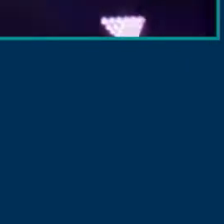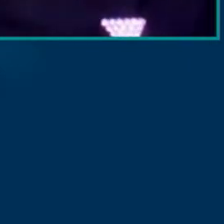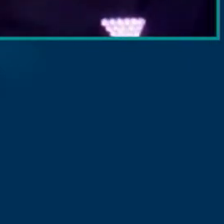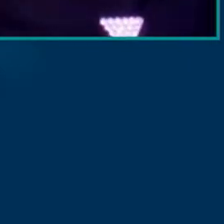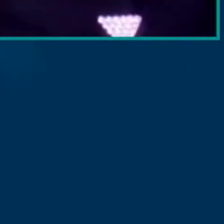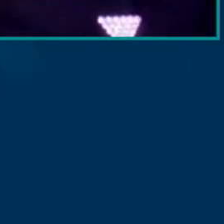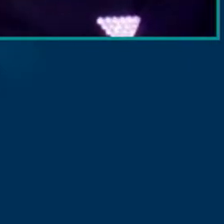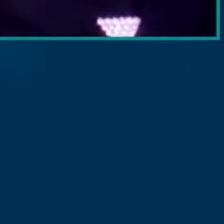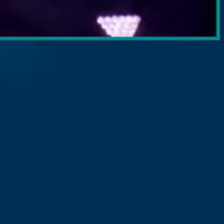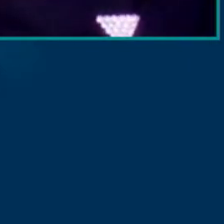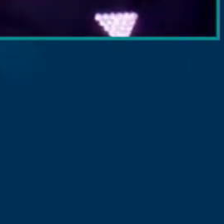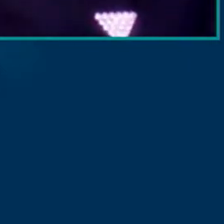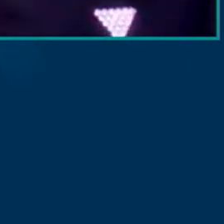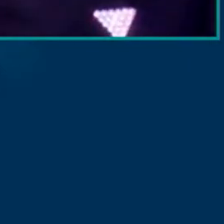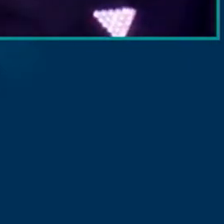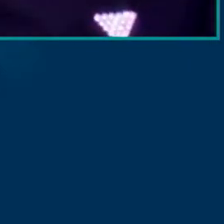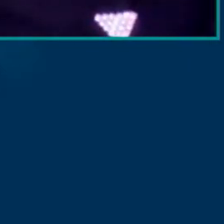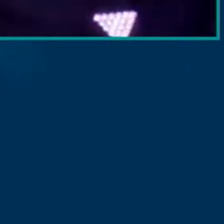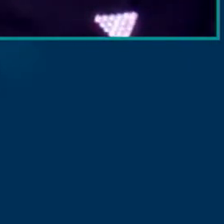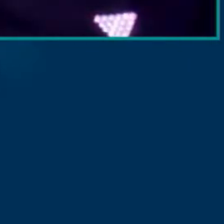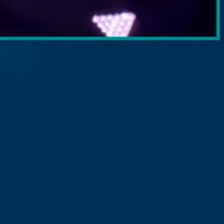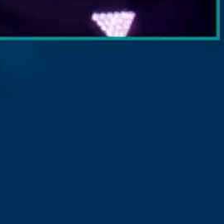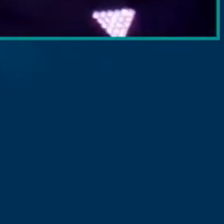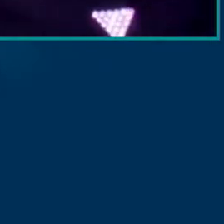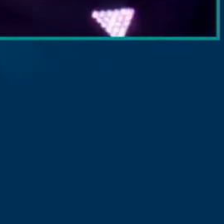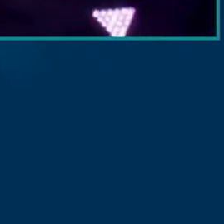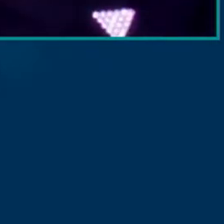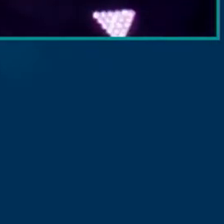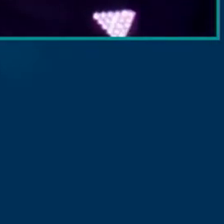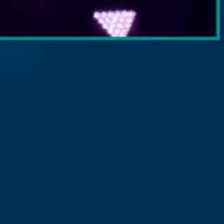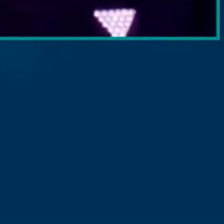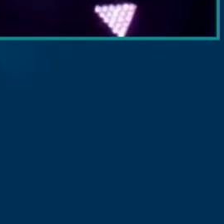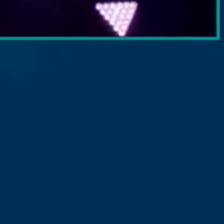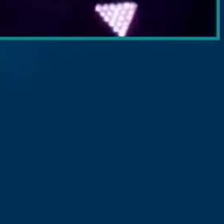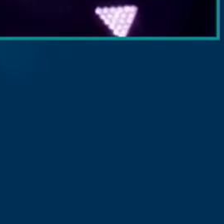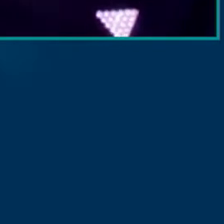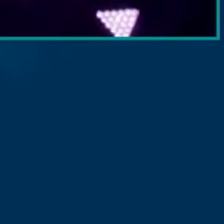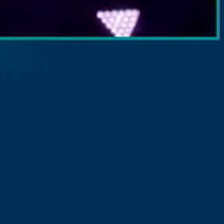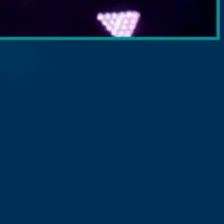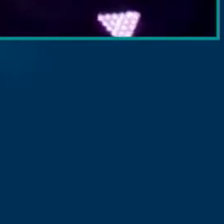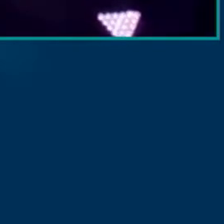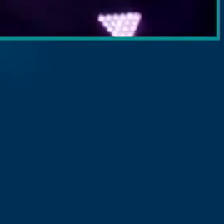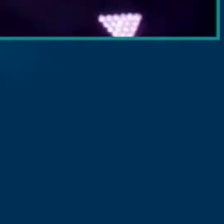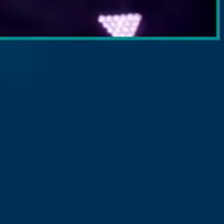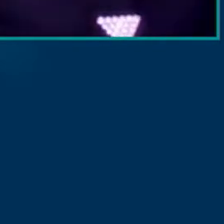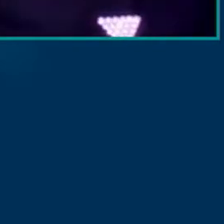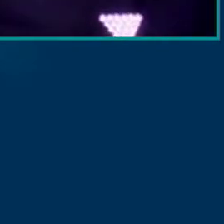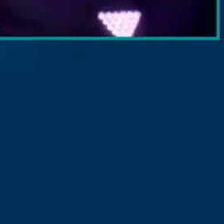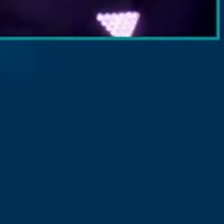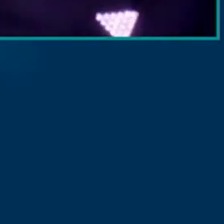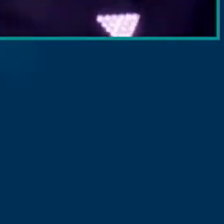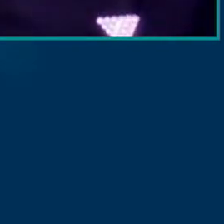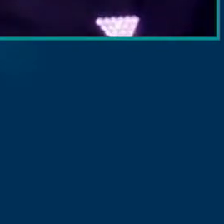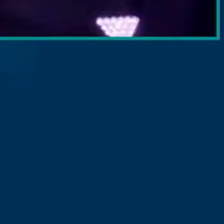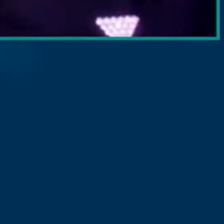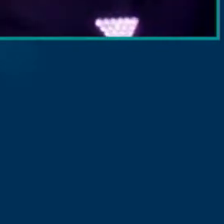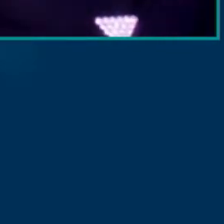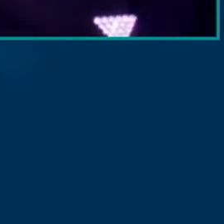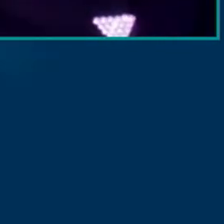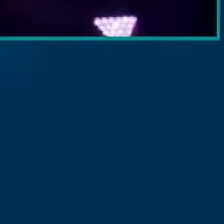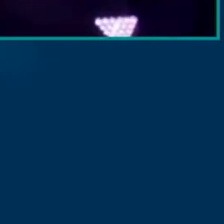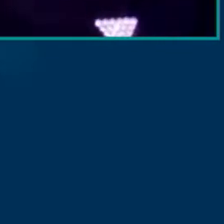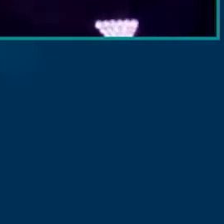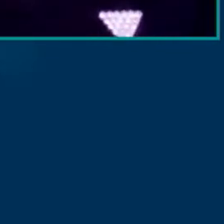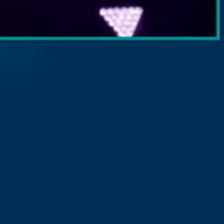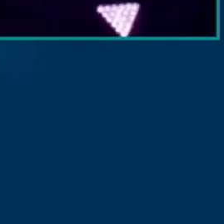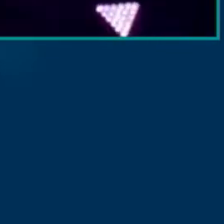jurisdictions. So this is not an element written by 3 experts or 5 experts, but an element developed in a very long process and,